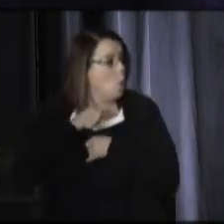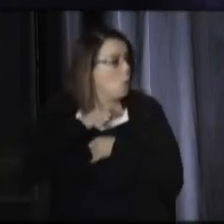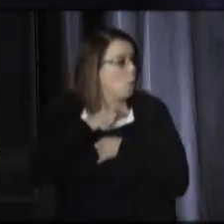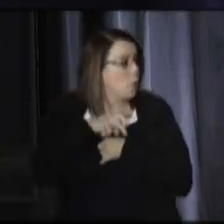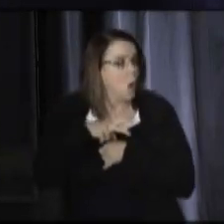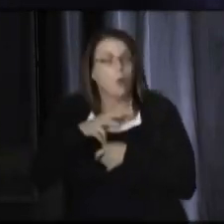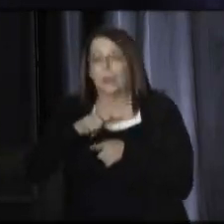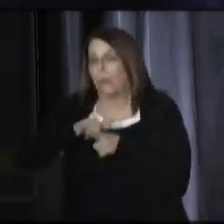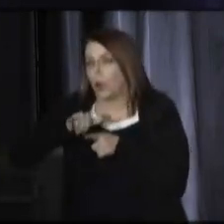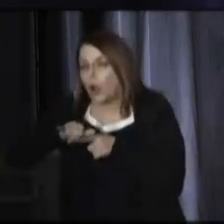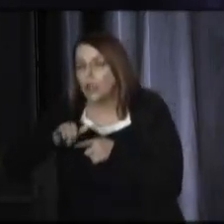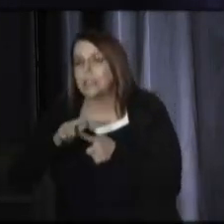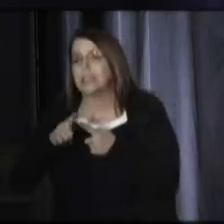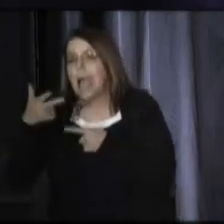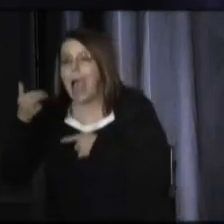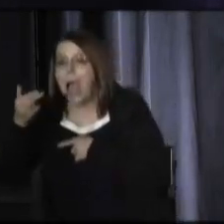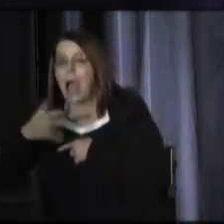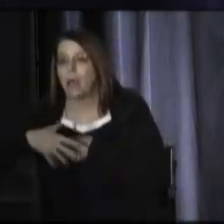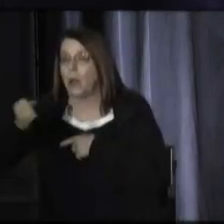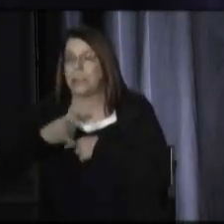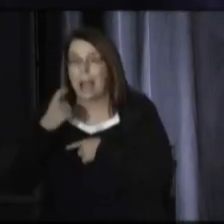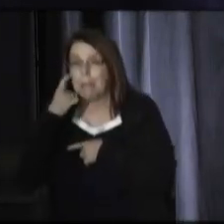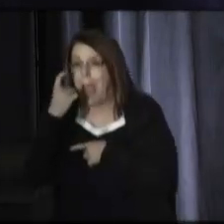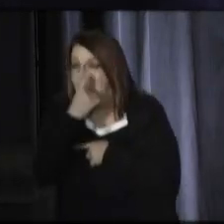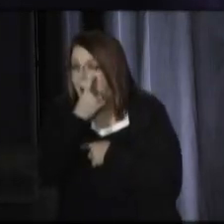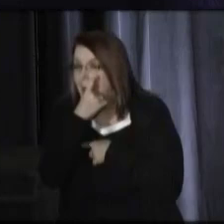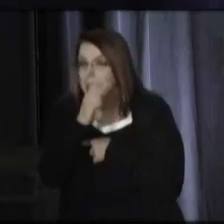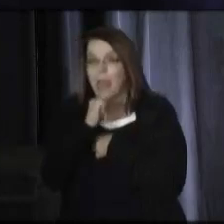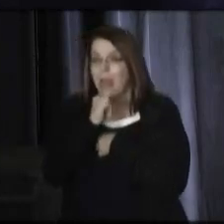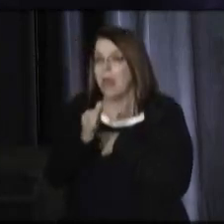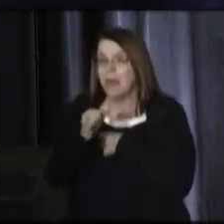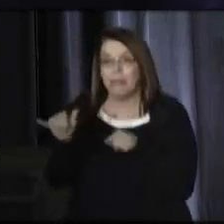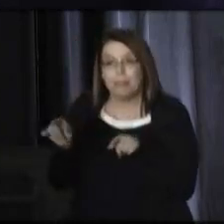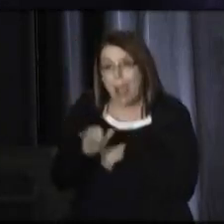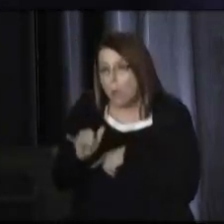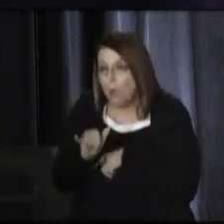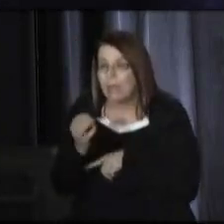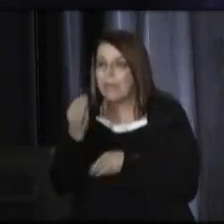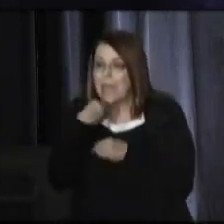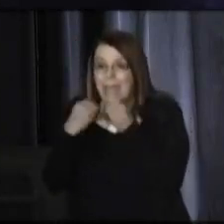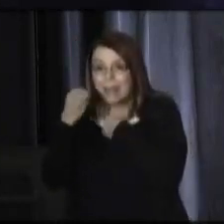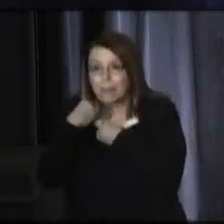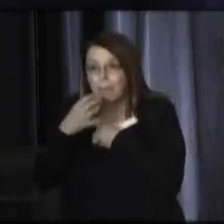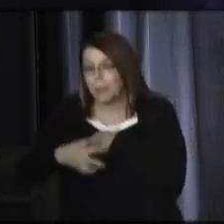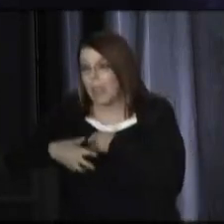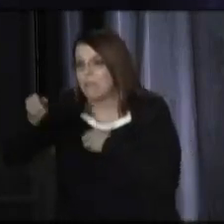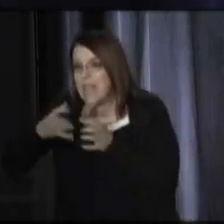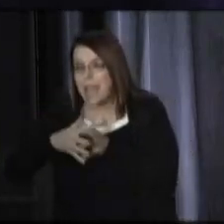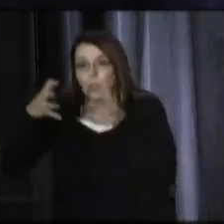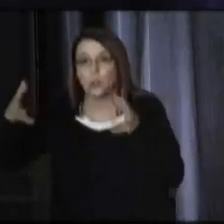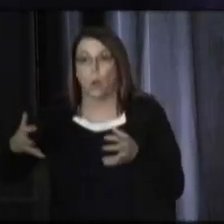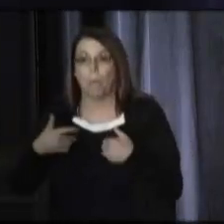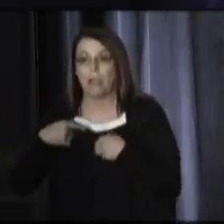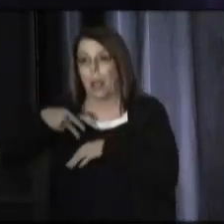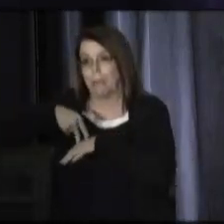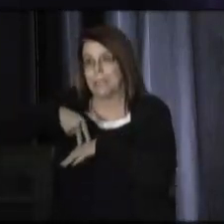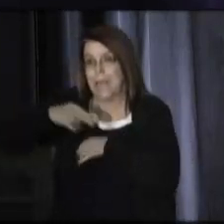Gamalinda, has taught me the importance of preserving this. I shit you